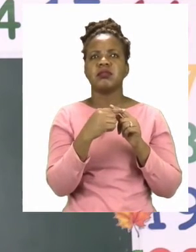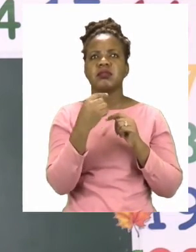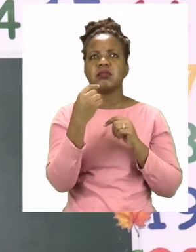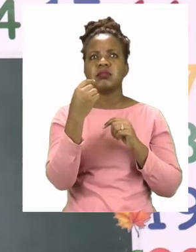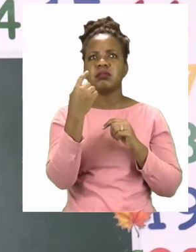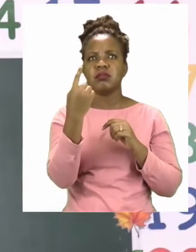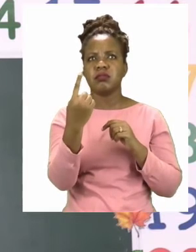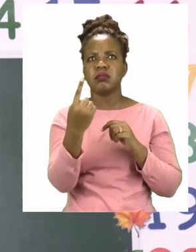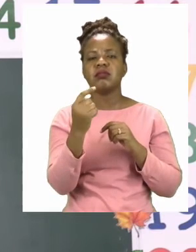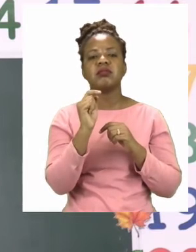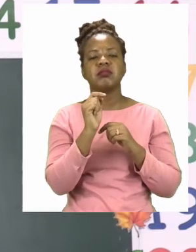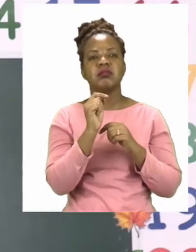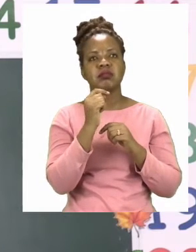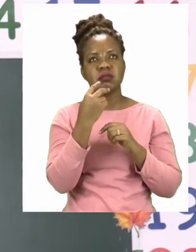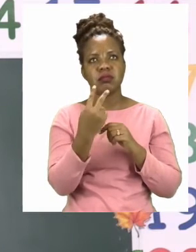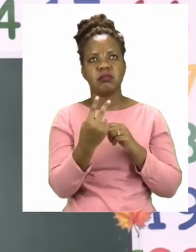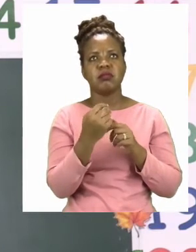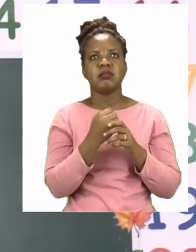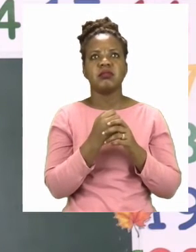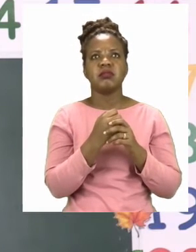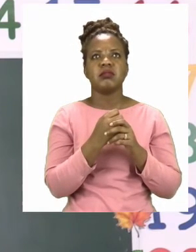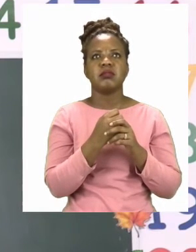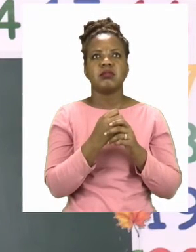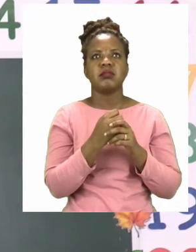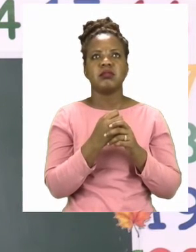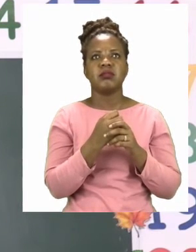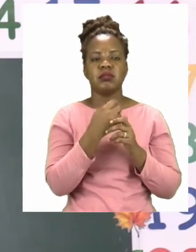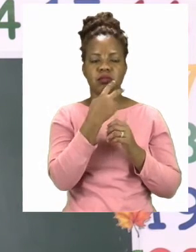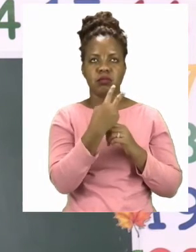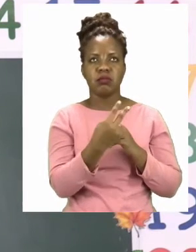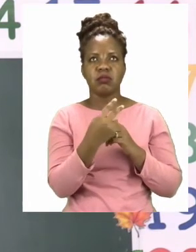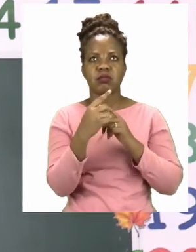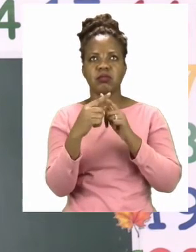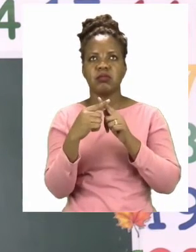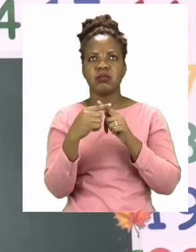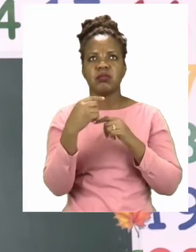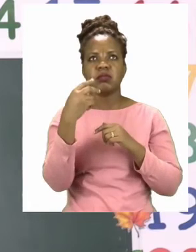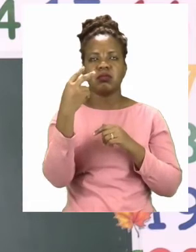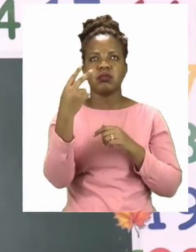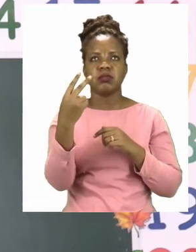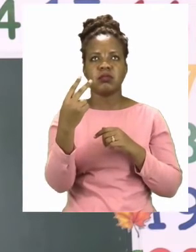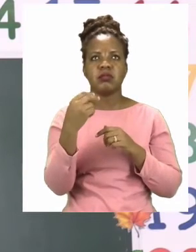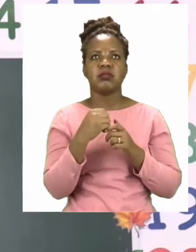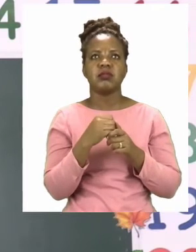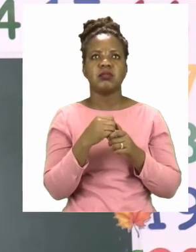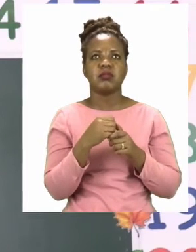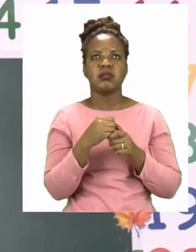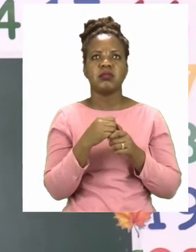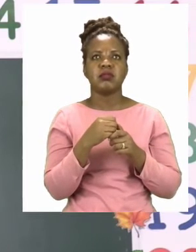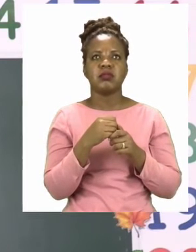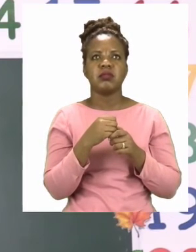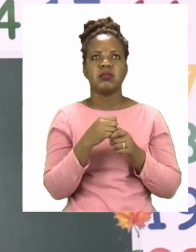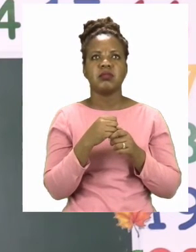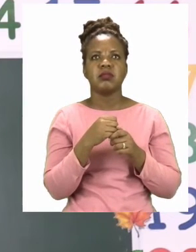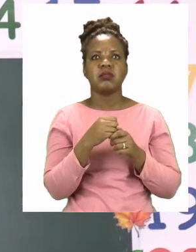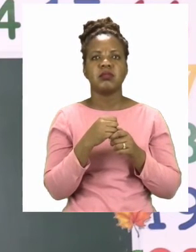is 2. And then we have 2 times 2. To